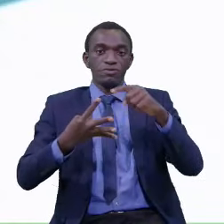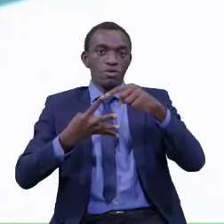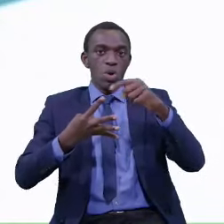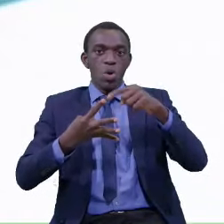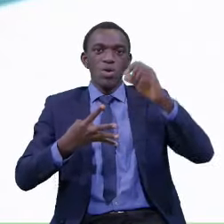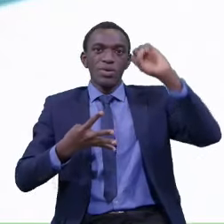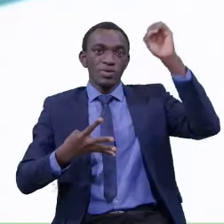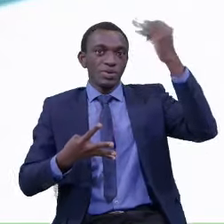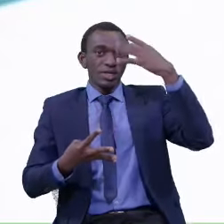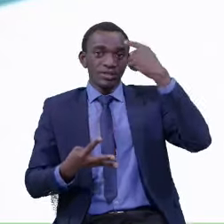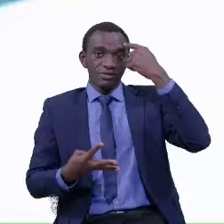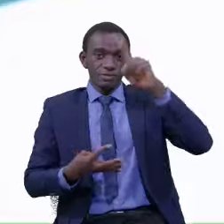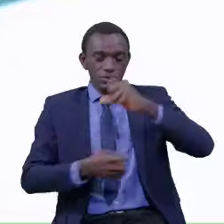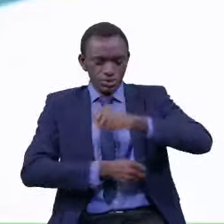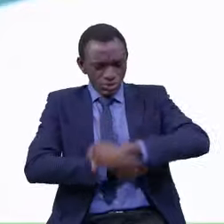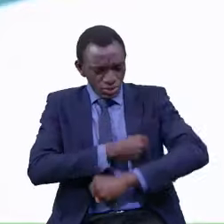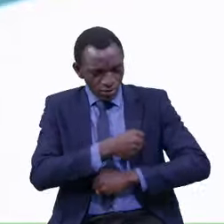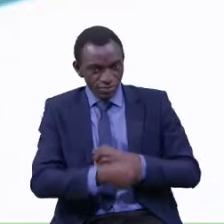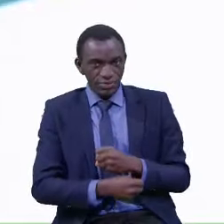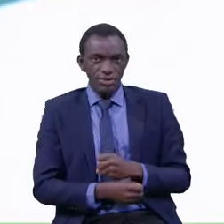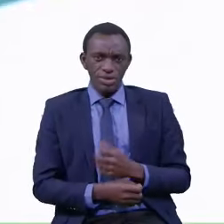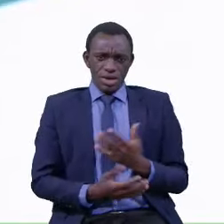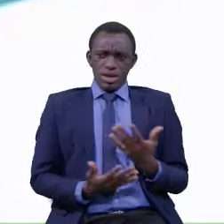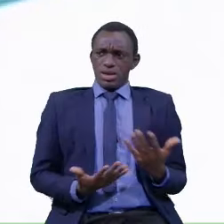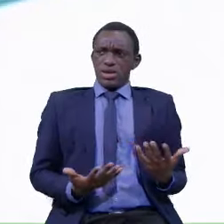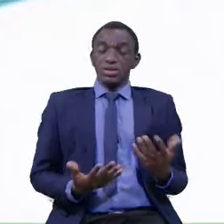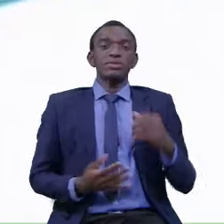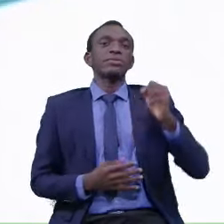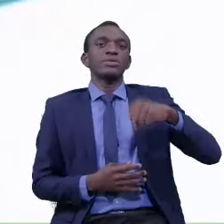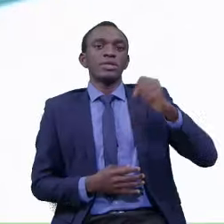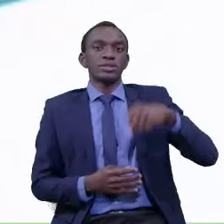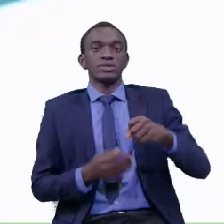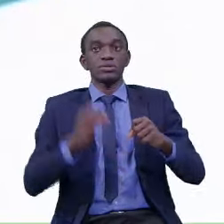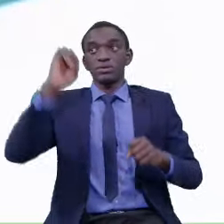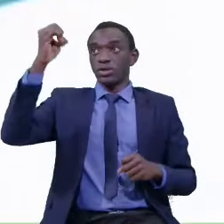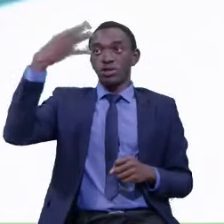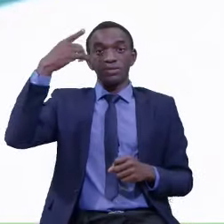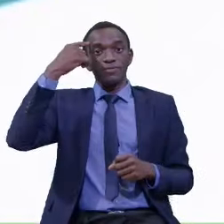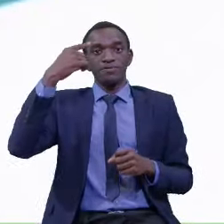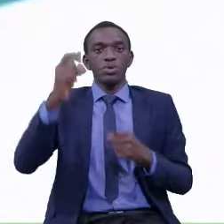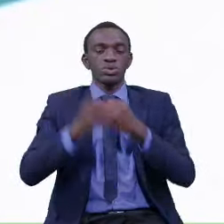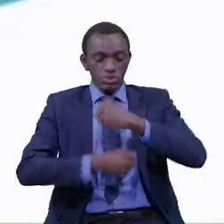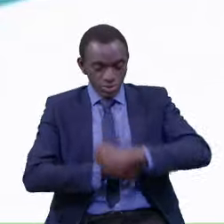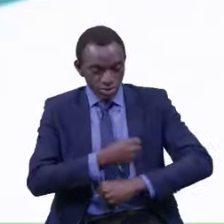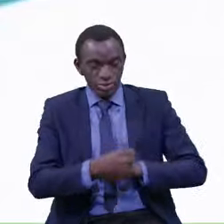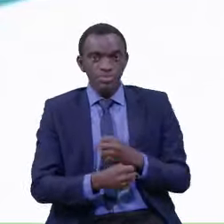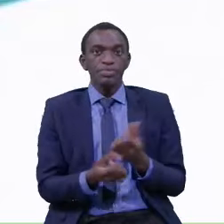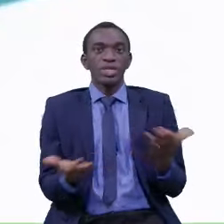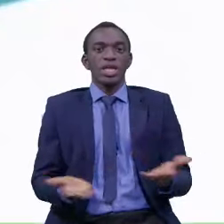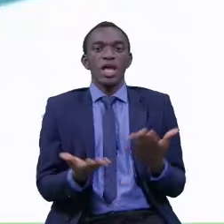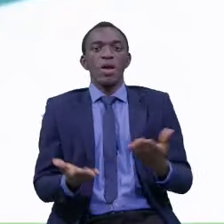suffering. What? Yes. Grace for suffering. Here, Paul, the apostle, said he